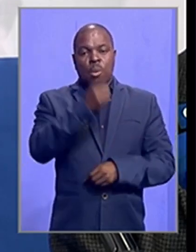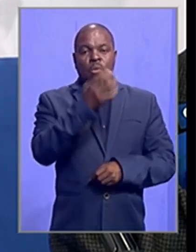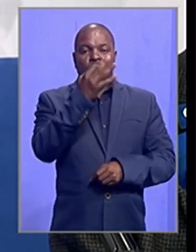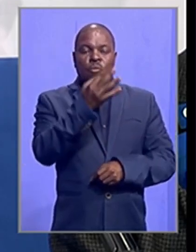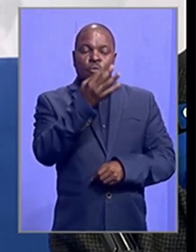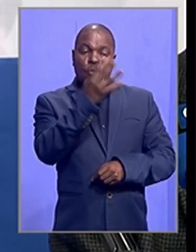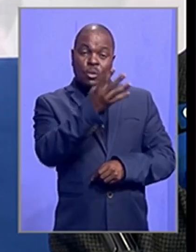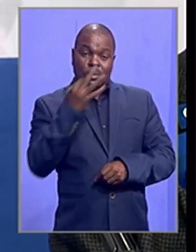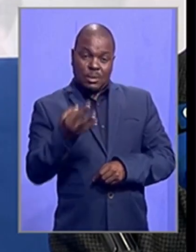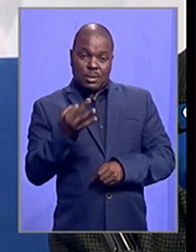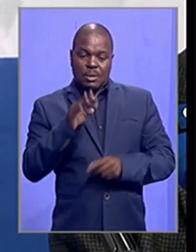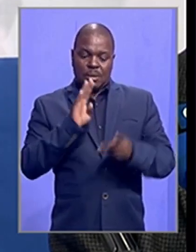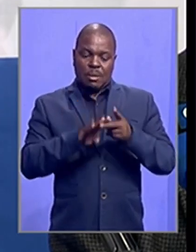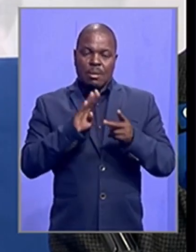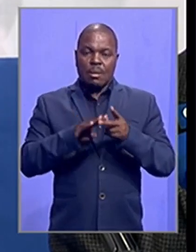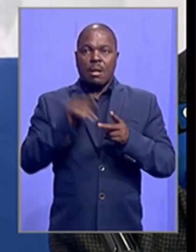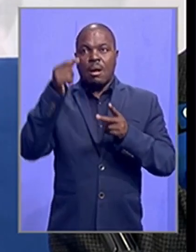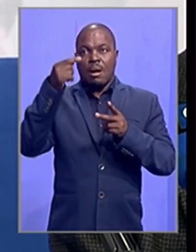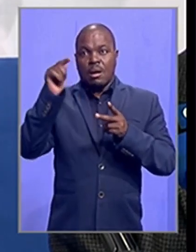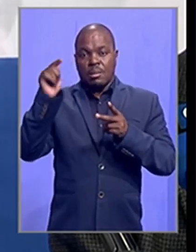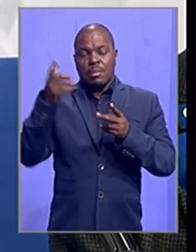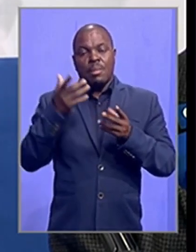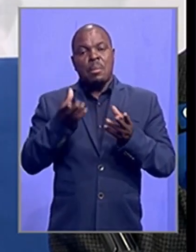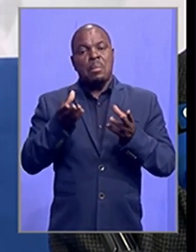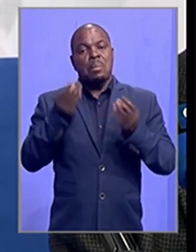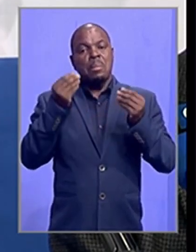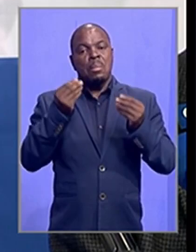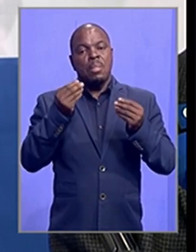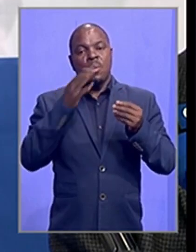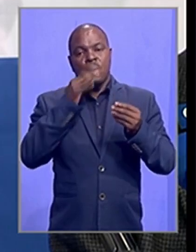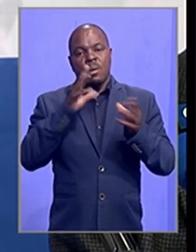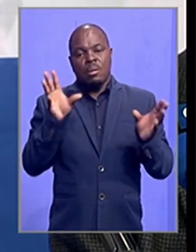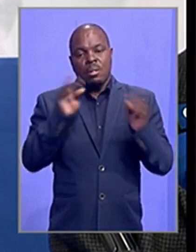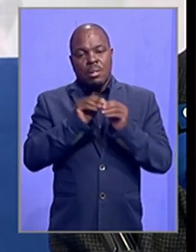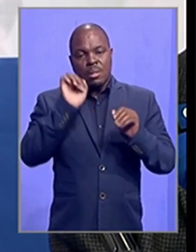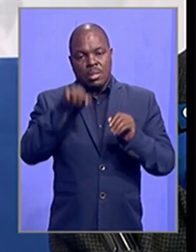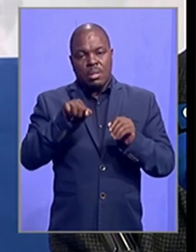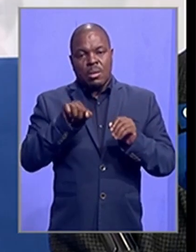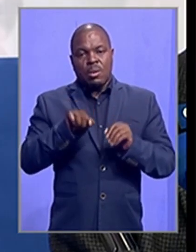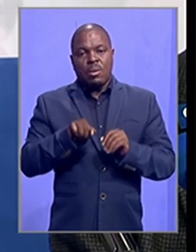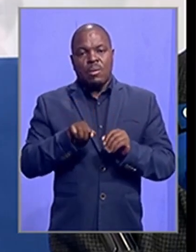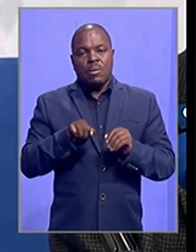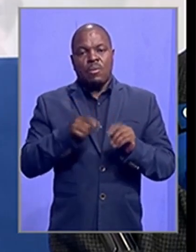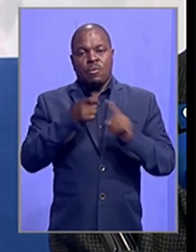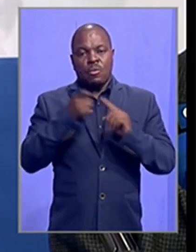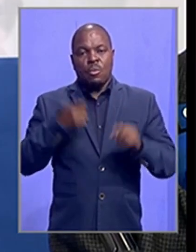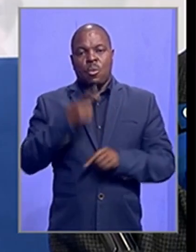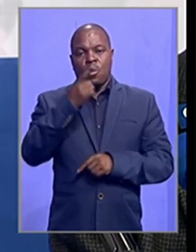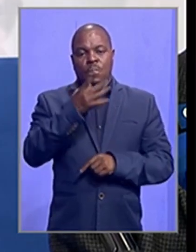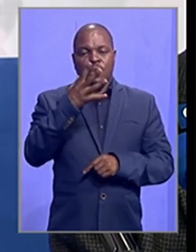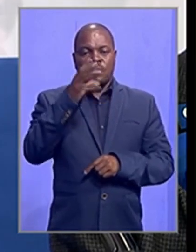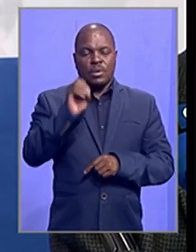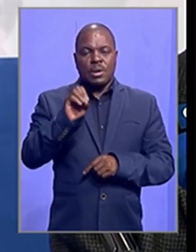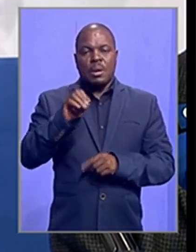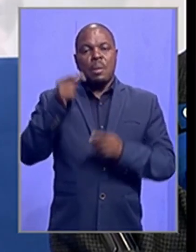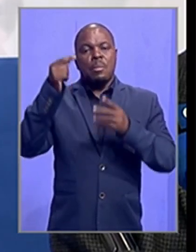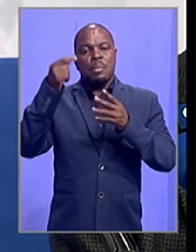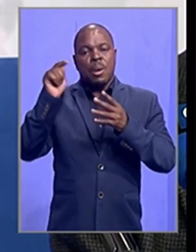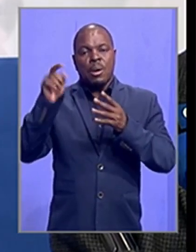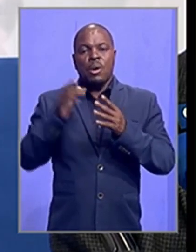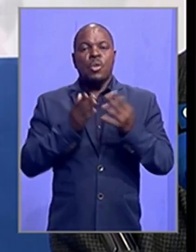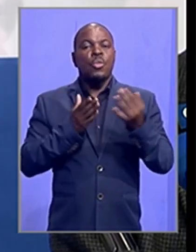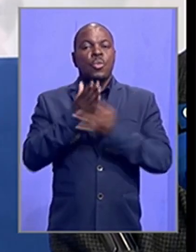143, and the marks achieved by the candidates were converted to a mark of 150 marks through